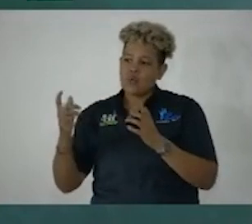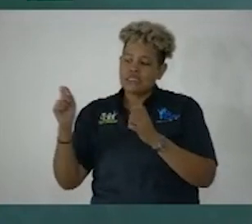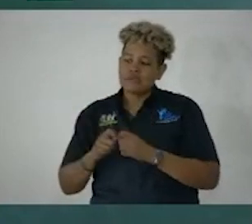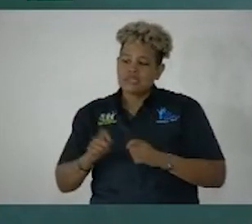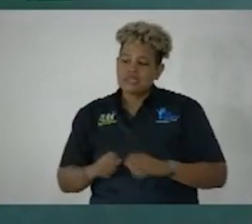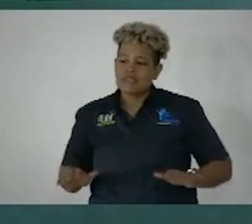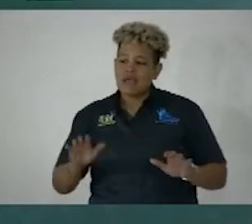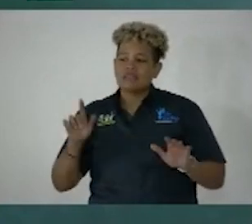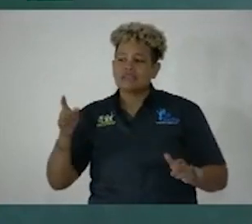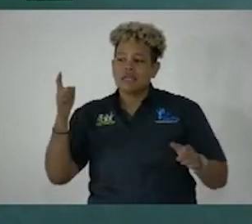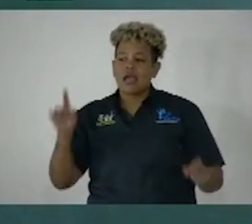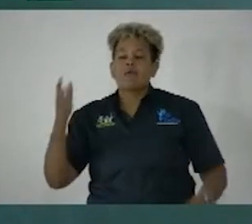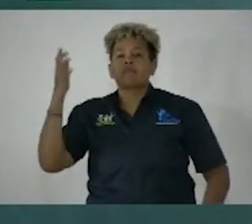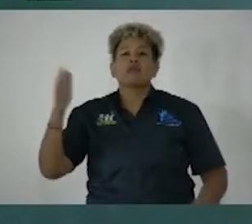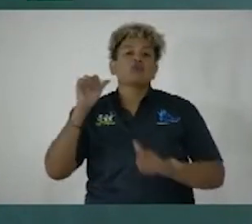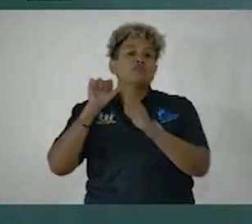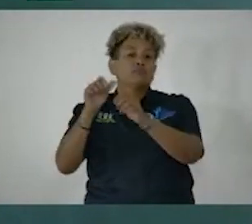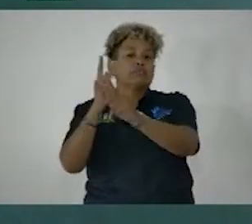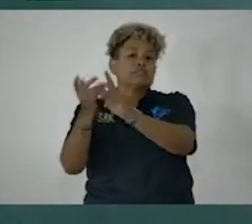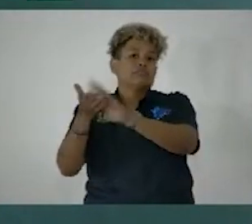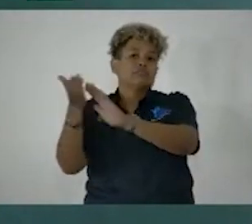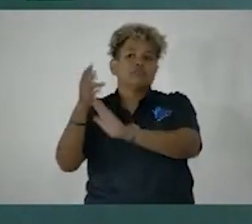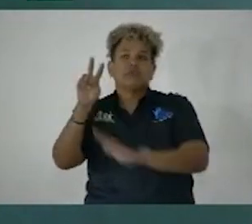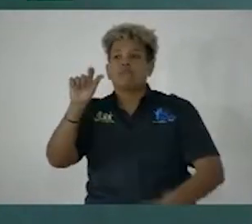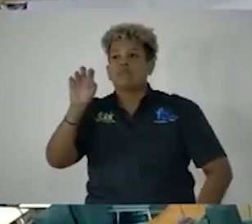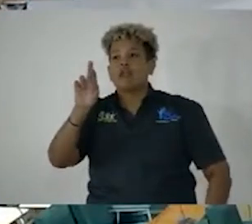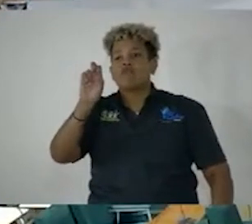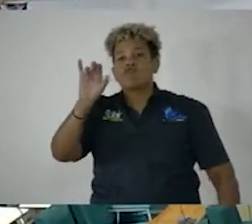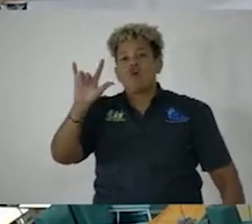activities are taking place to maintain that facility?